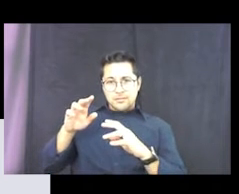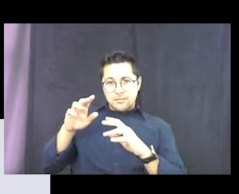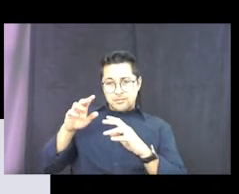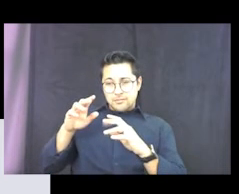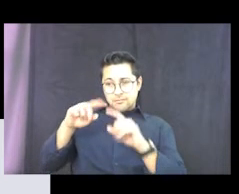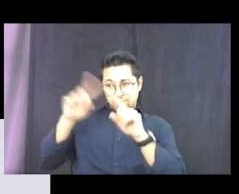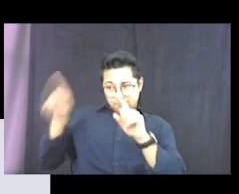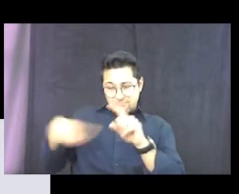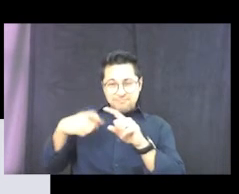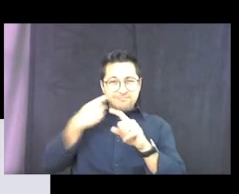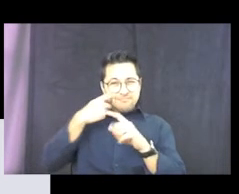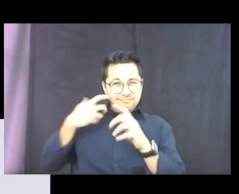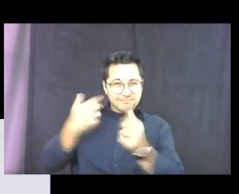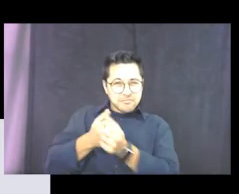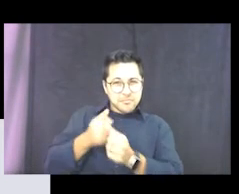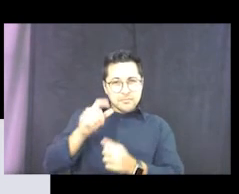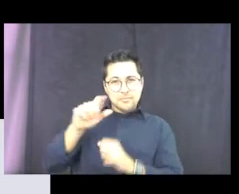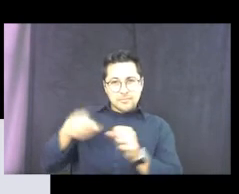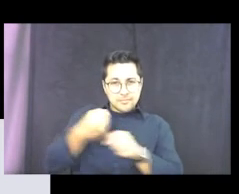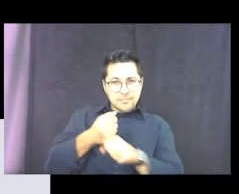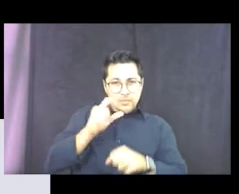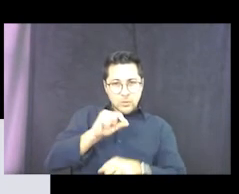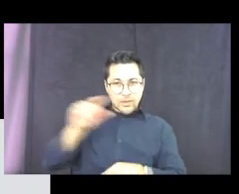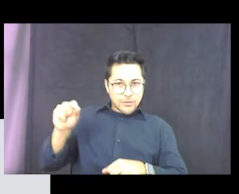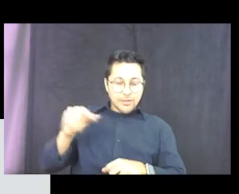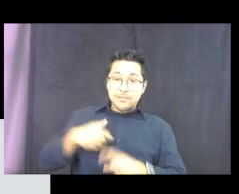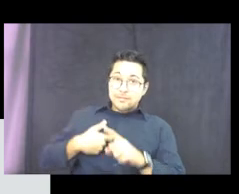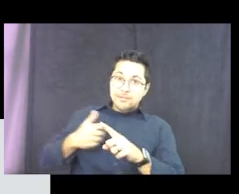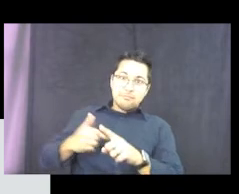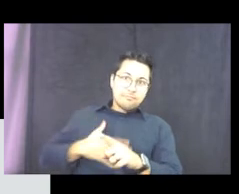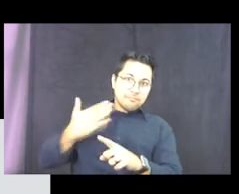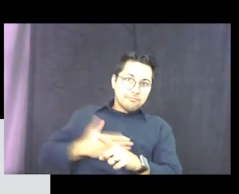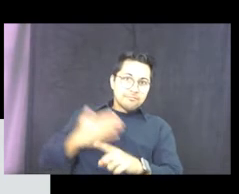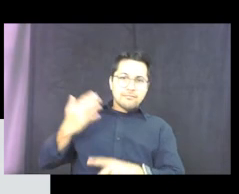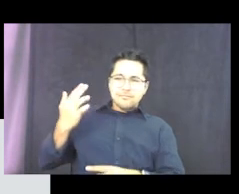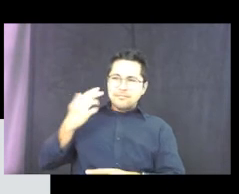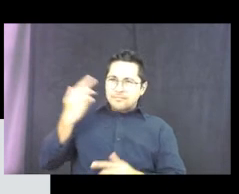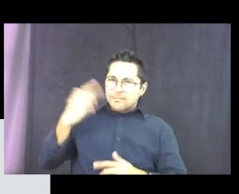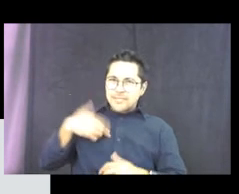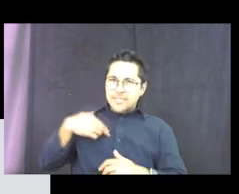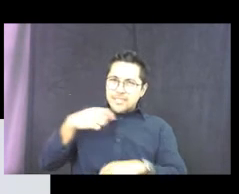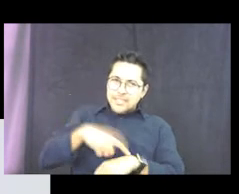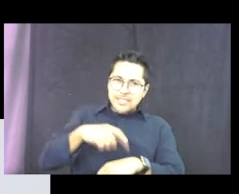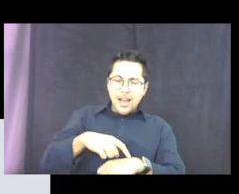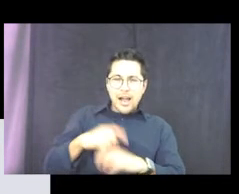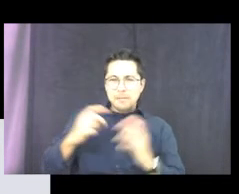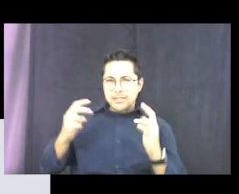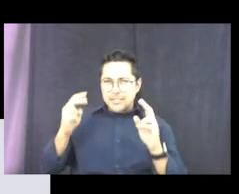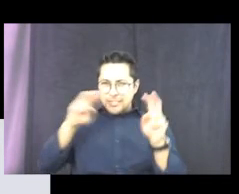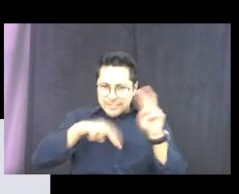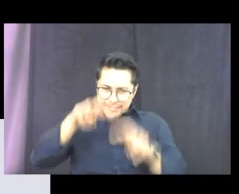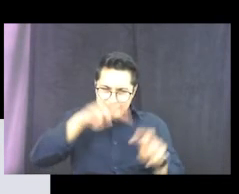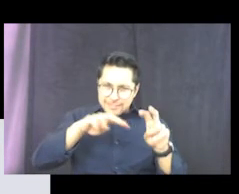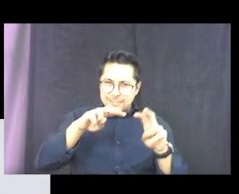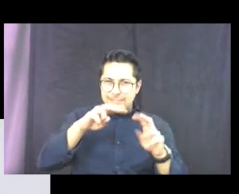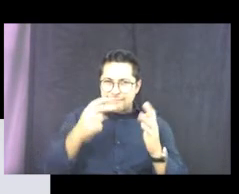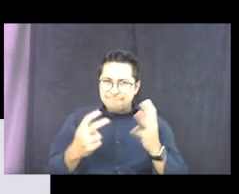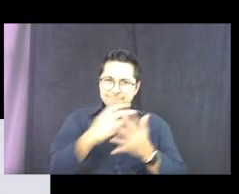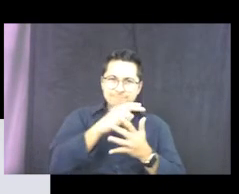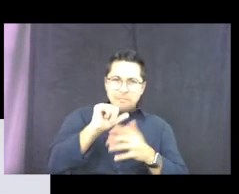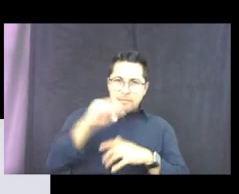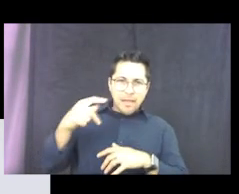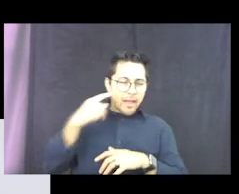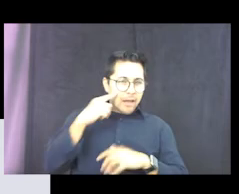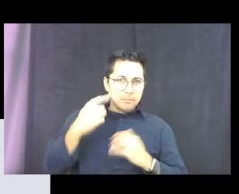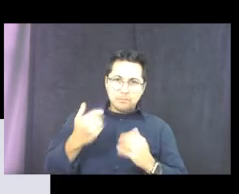in 2020, which makes me so happy because the amount of time it takes to review apps is so time consuming. So